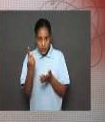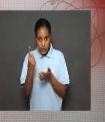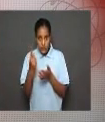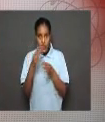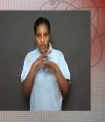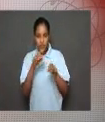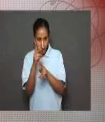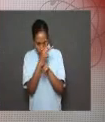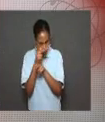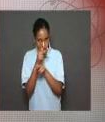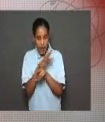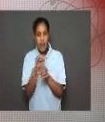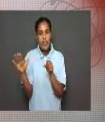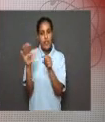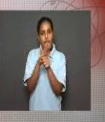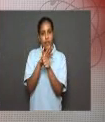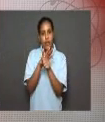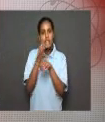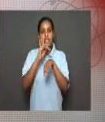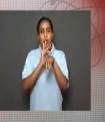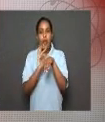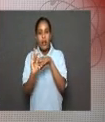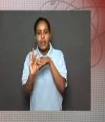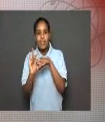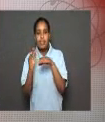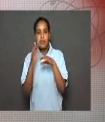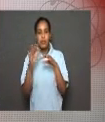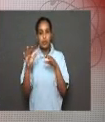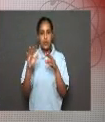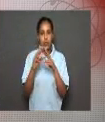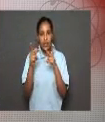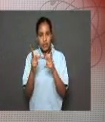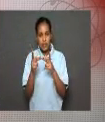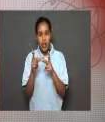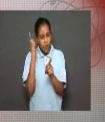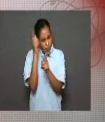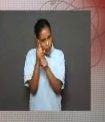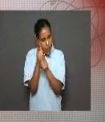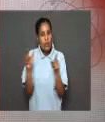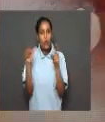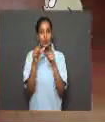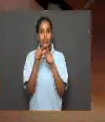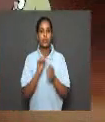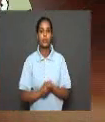carefully and fill in the blank spaces with the appropriate word.